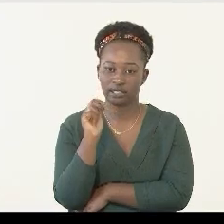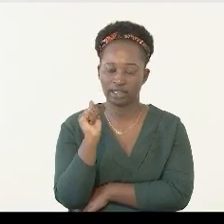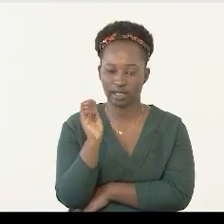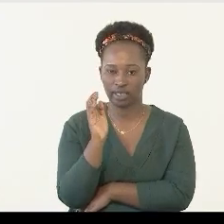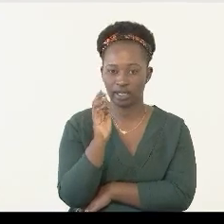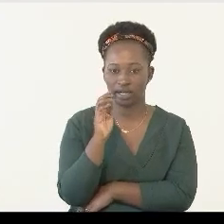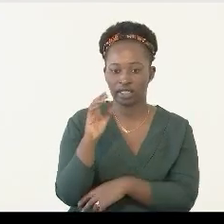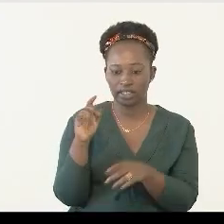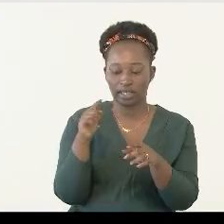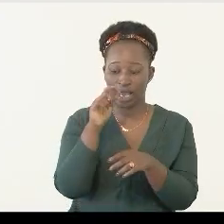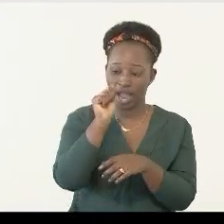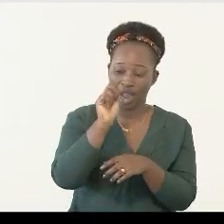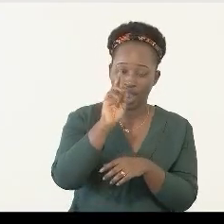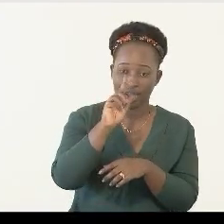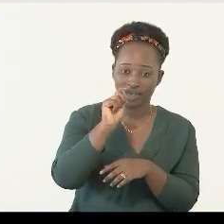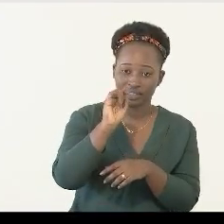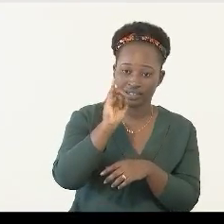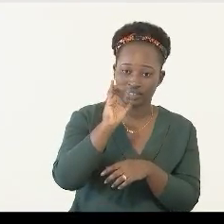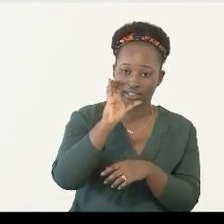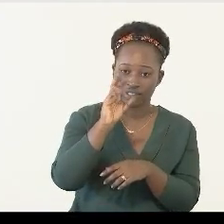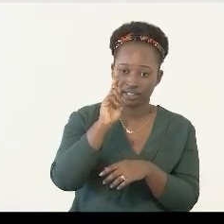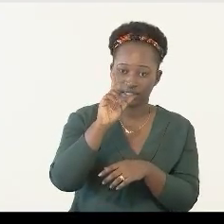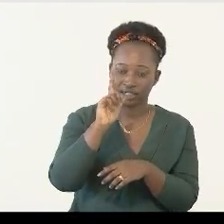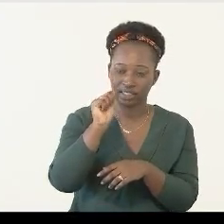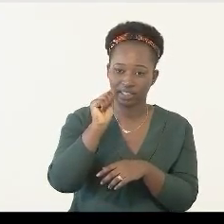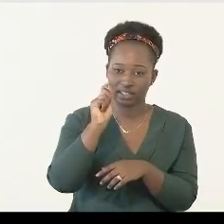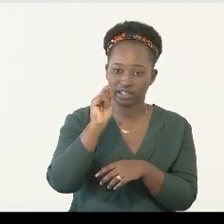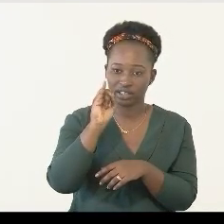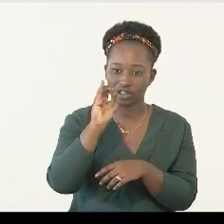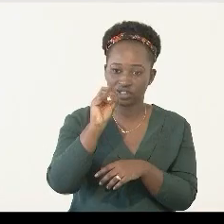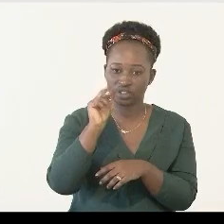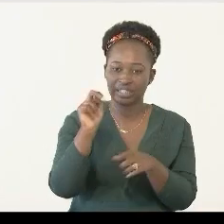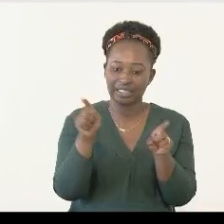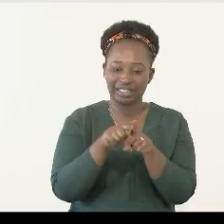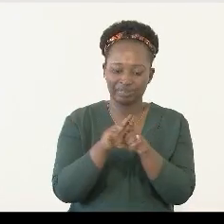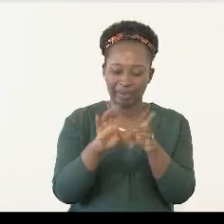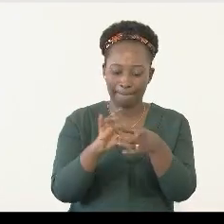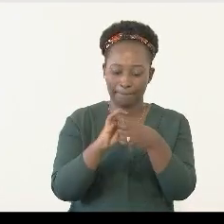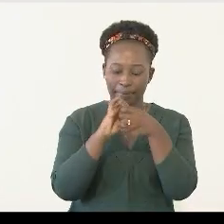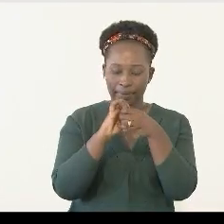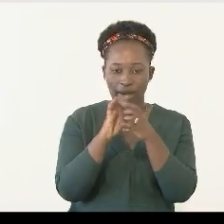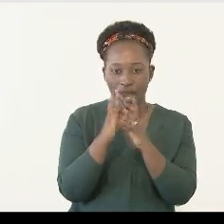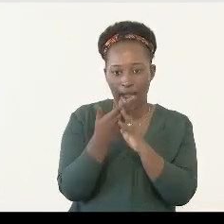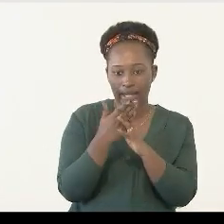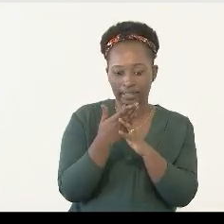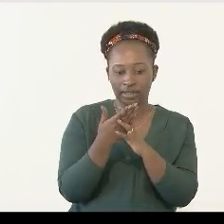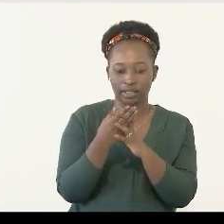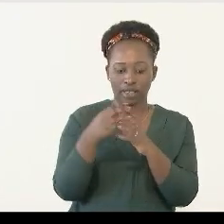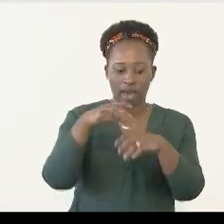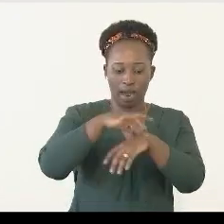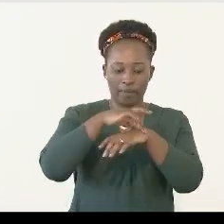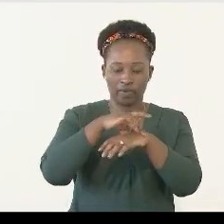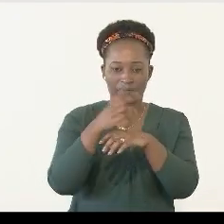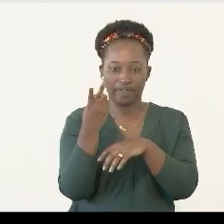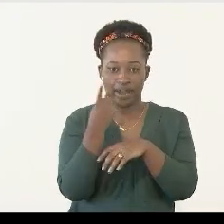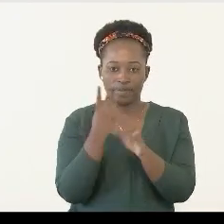mean joint. Remember, the joint is the place which connects a bone to a bone. This is the cartilage, the soft part